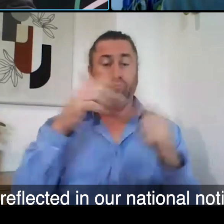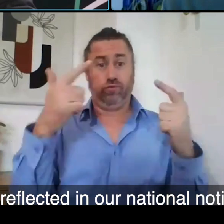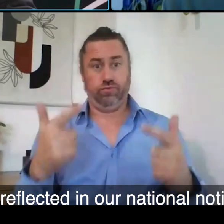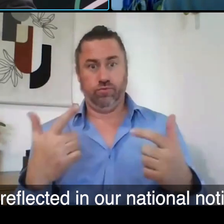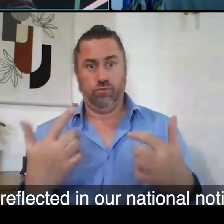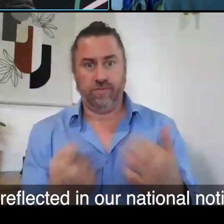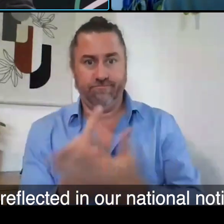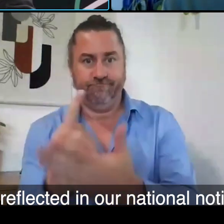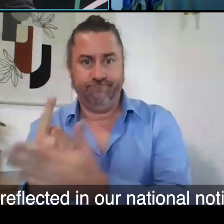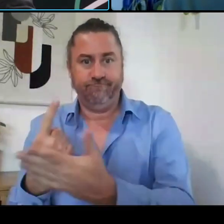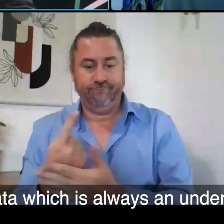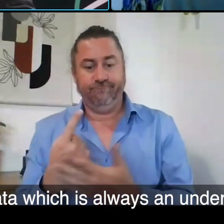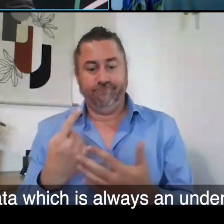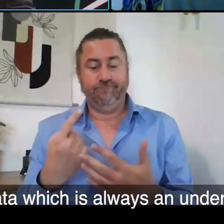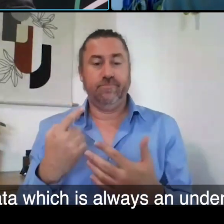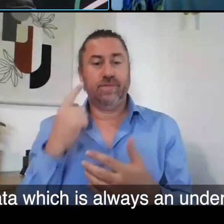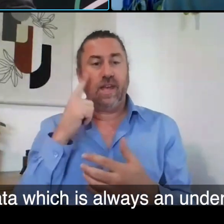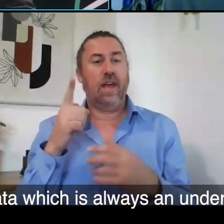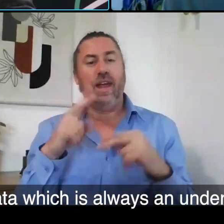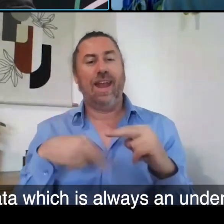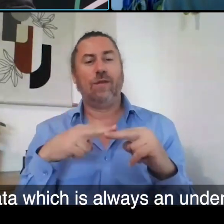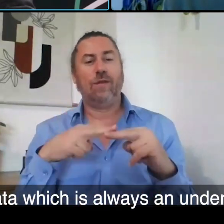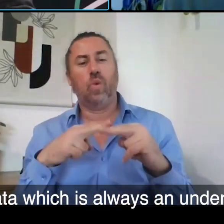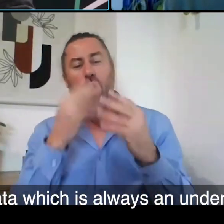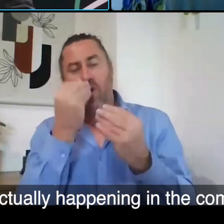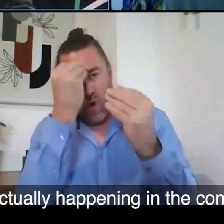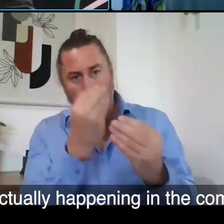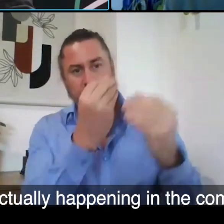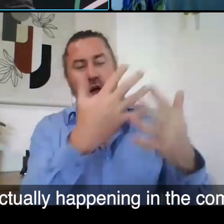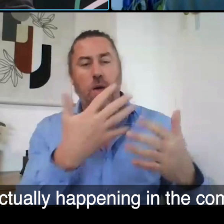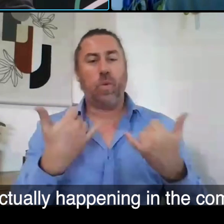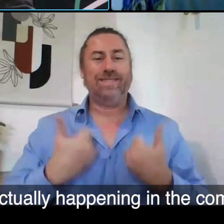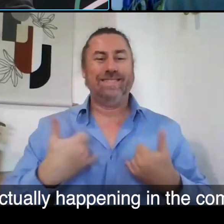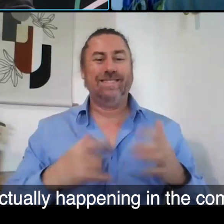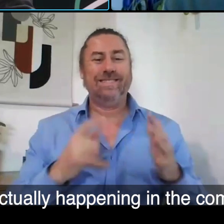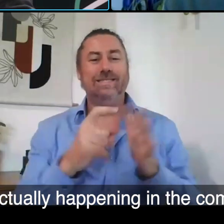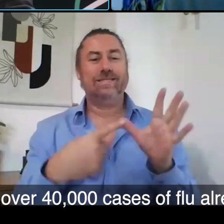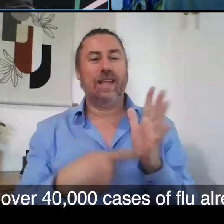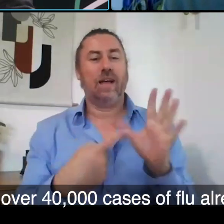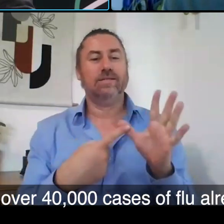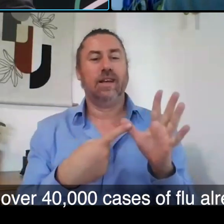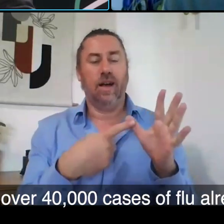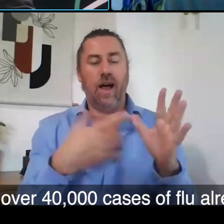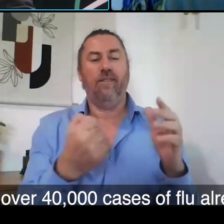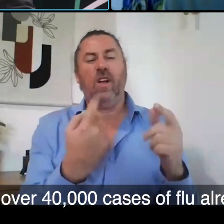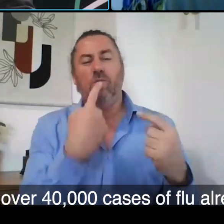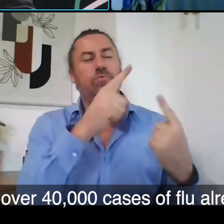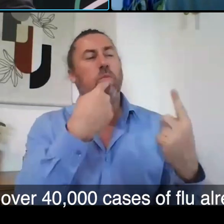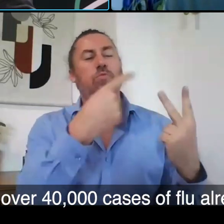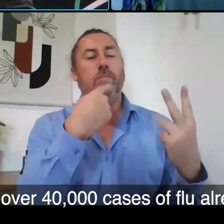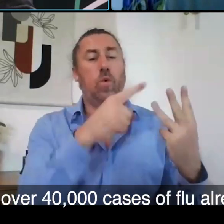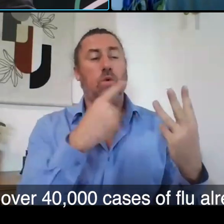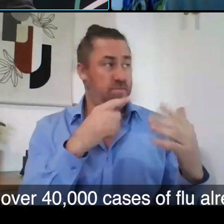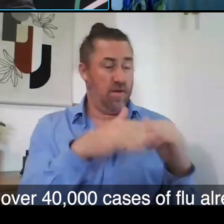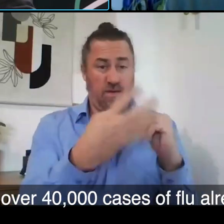reflected in our national notifiable diseases data, which is always an underestimate of what's actually happening in the community. But we've had over